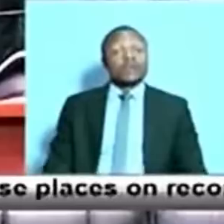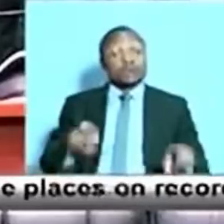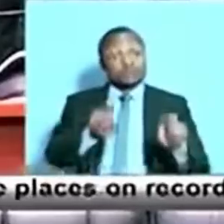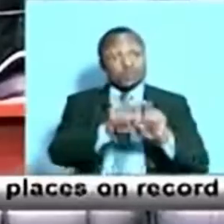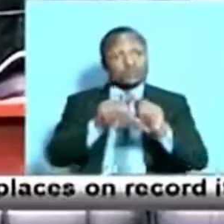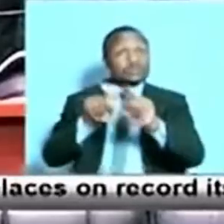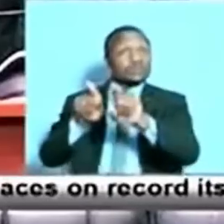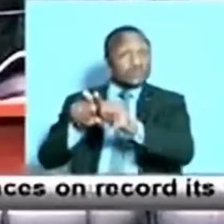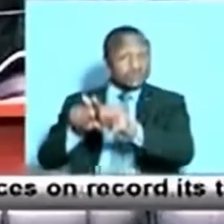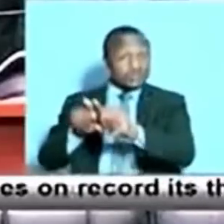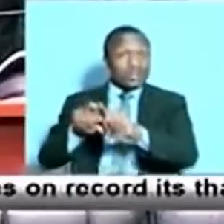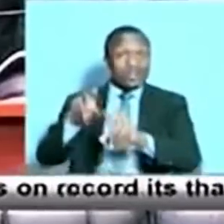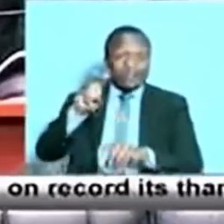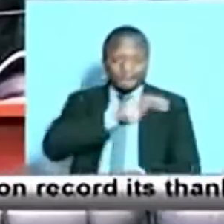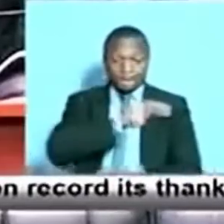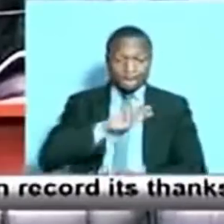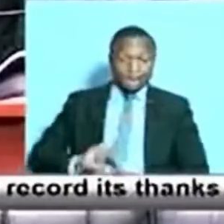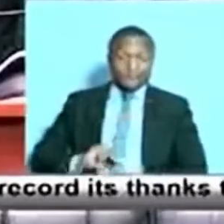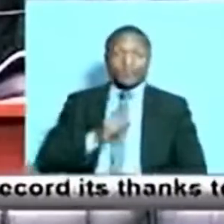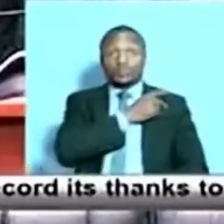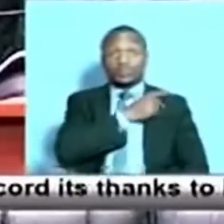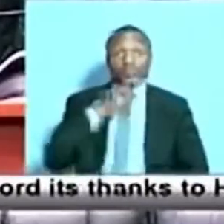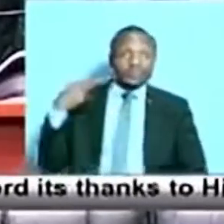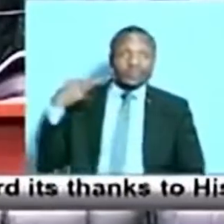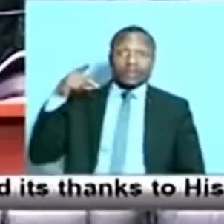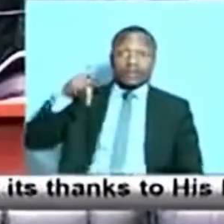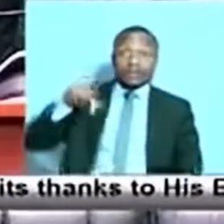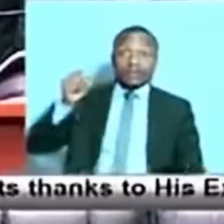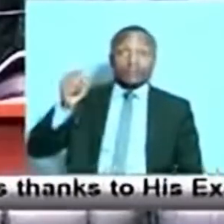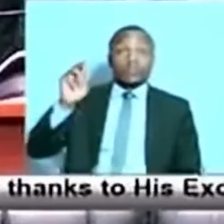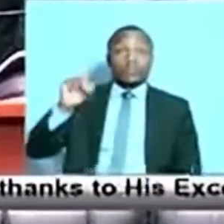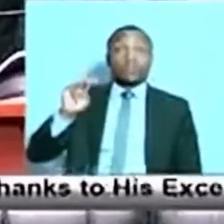also a member of parliament from Pambashe,